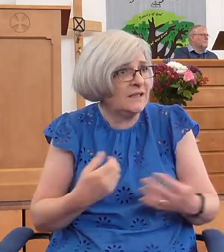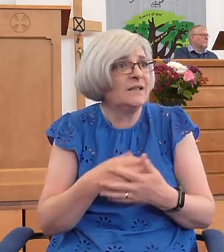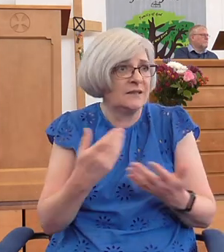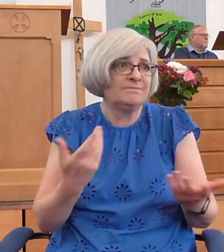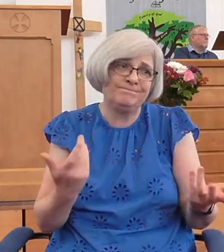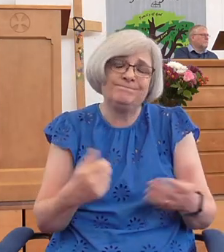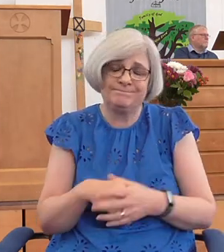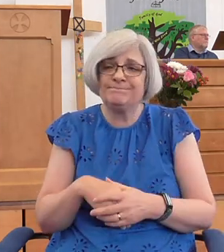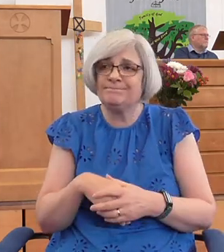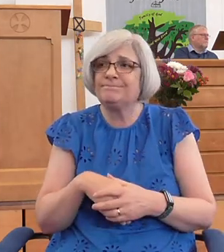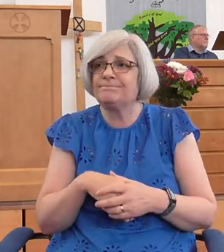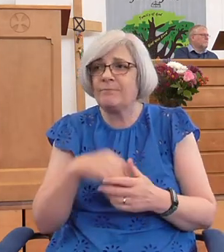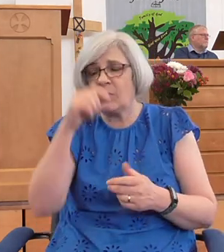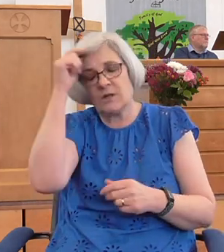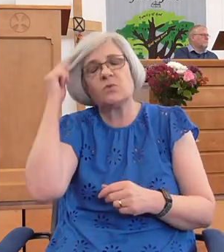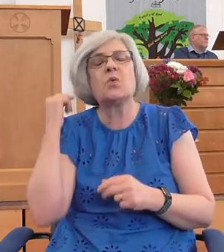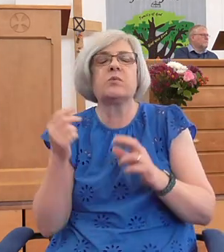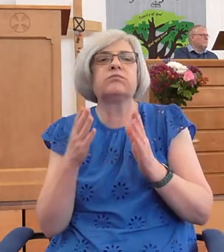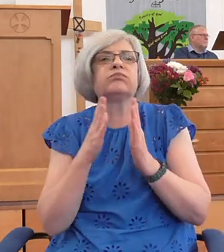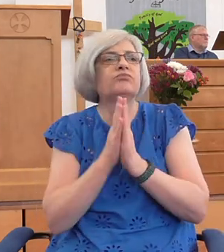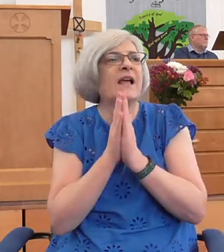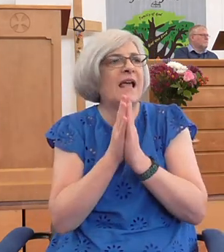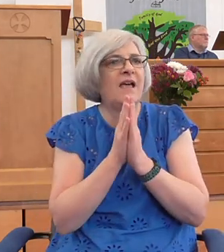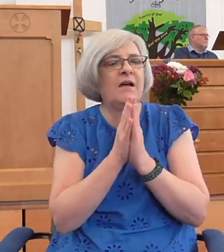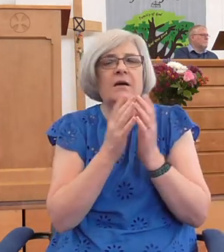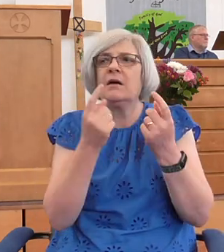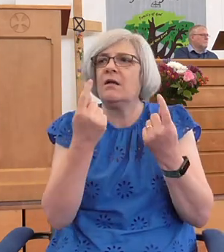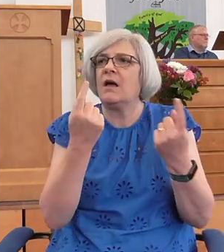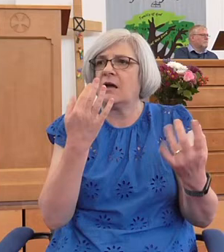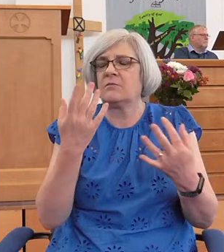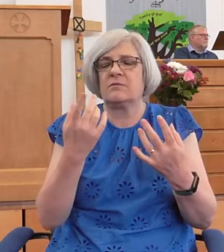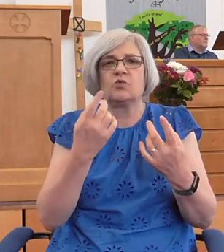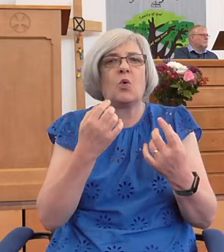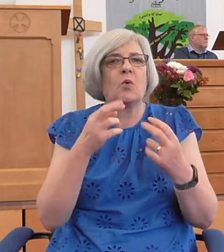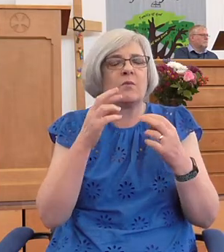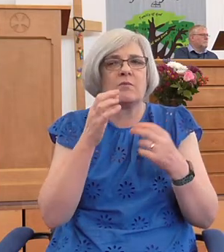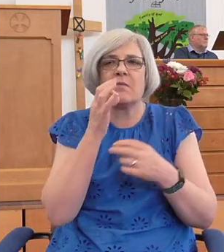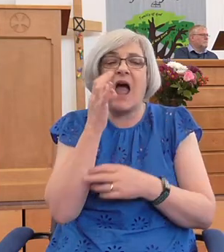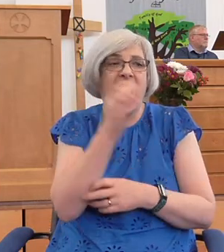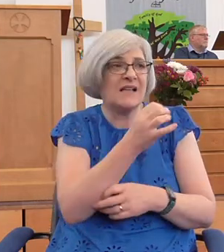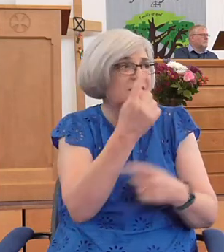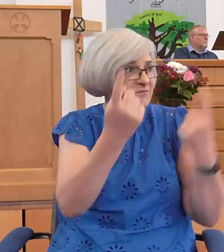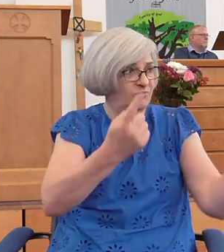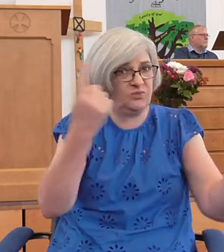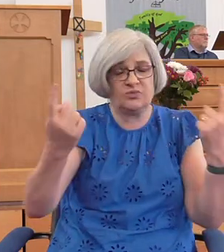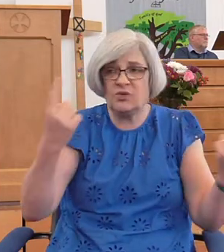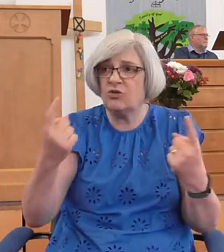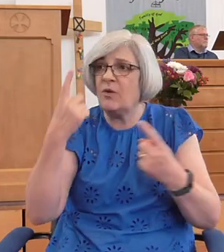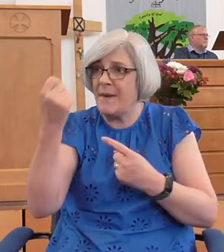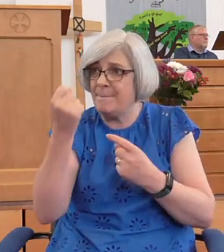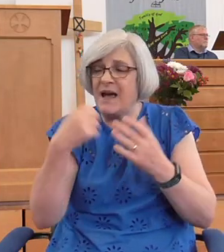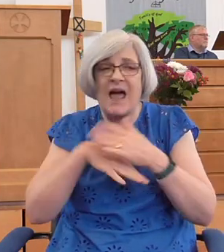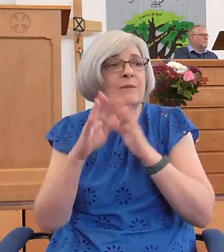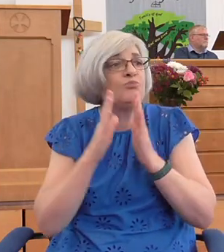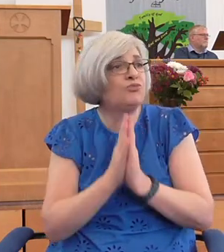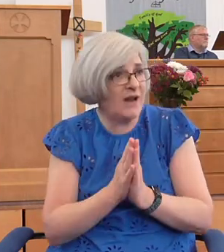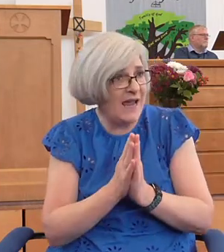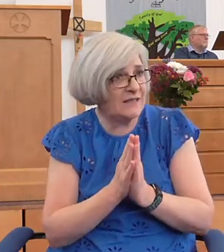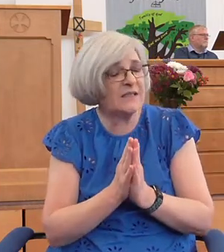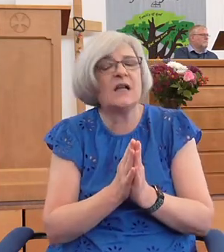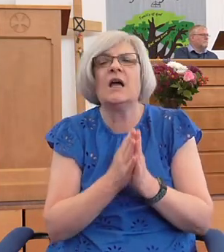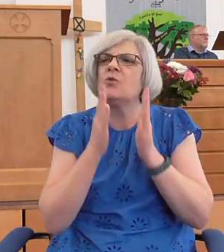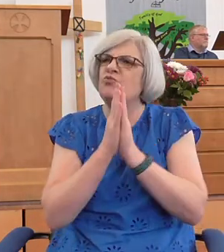only in the church. So we just ask you to be with all these people, to remember them in your prayer. And can we pray especially for